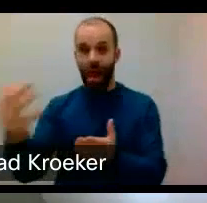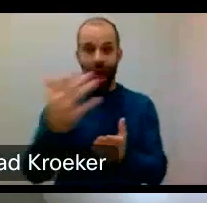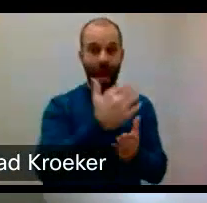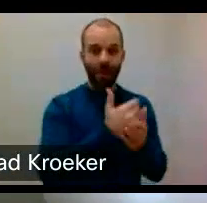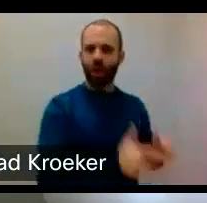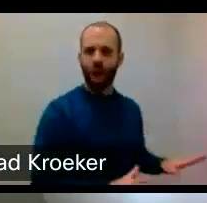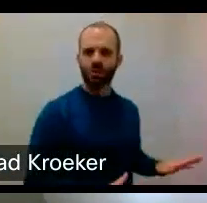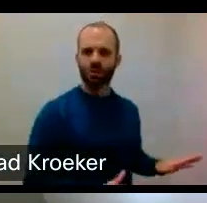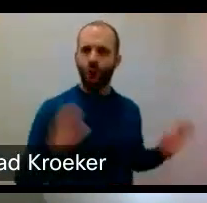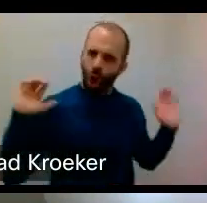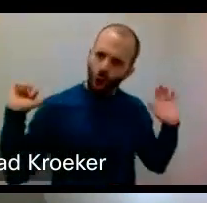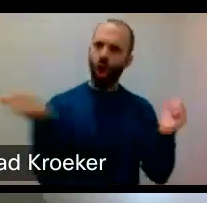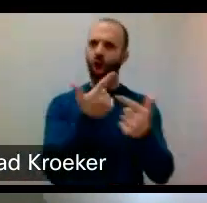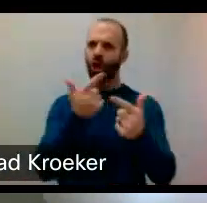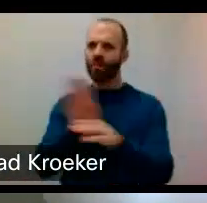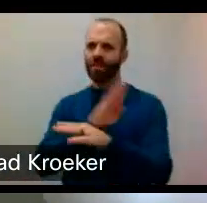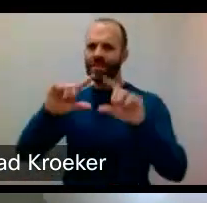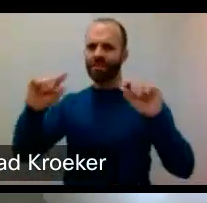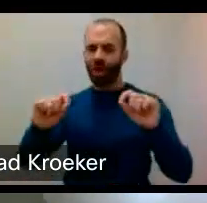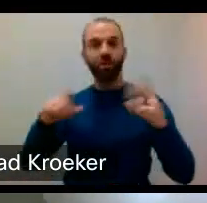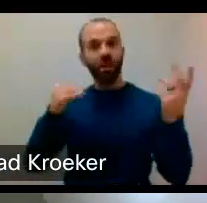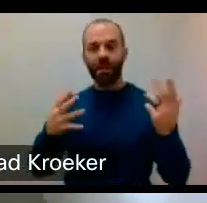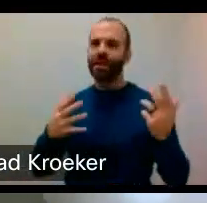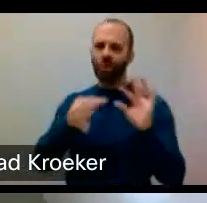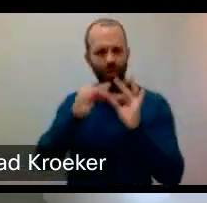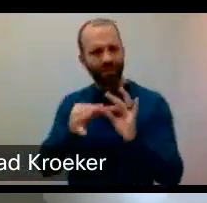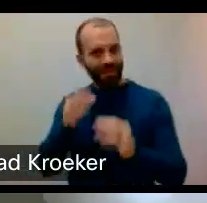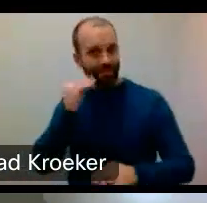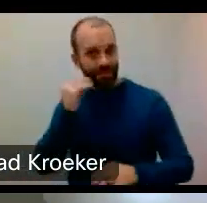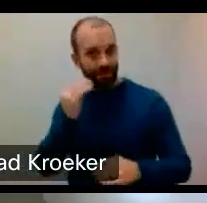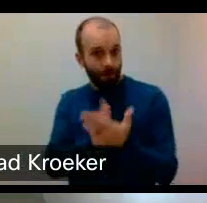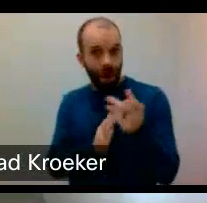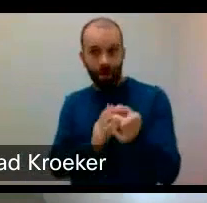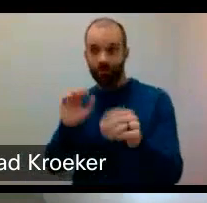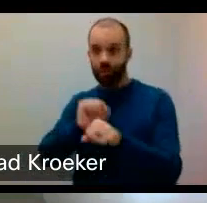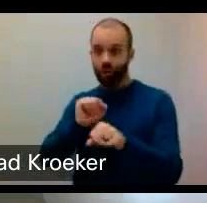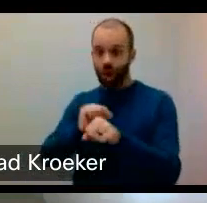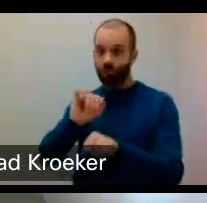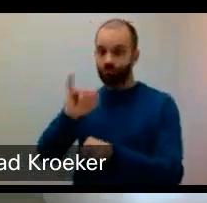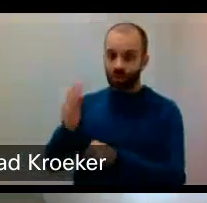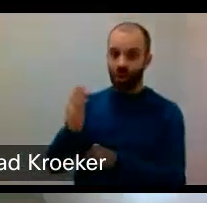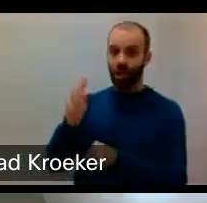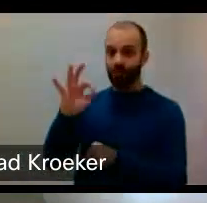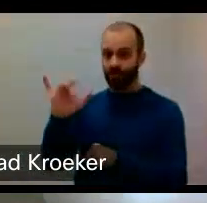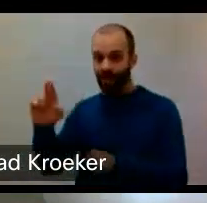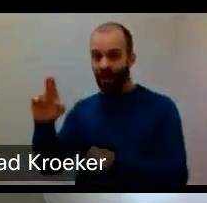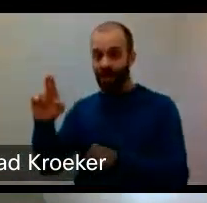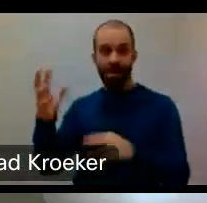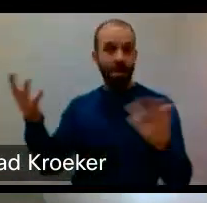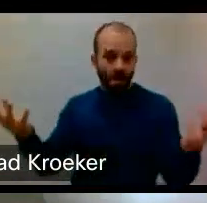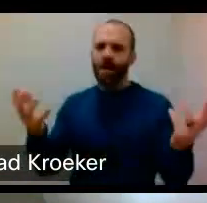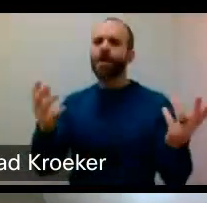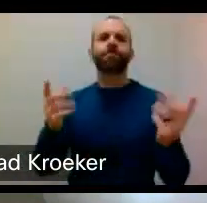these important or relevant experiences that were part of that job fair. So at this point, you need to do